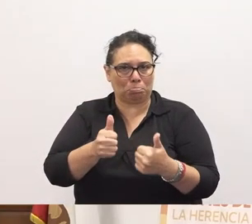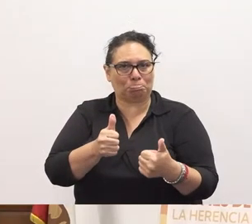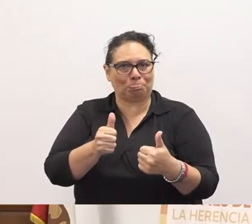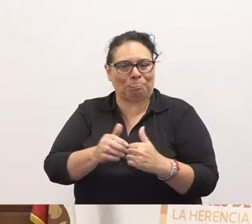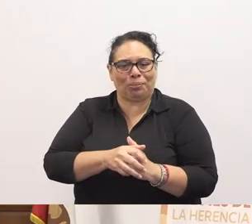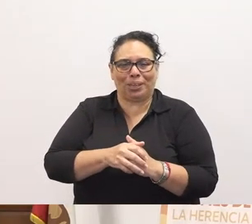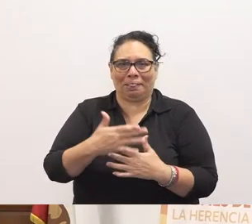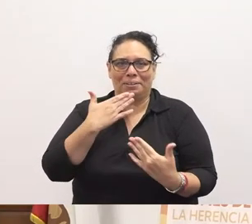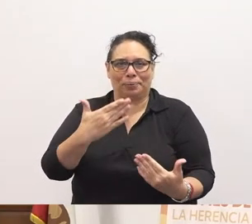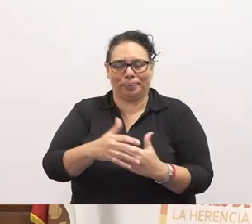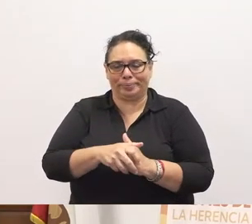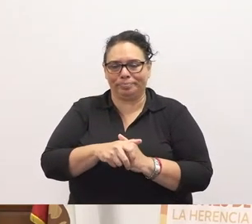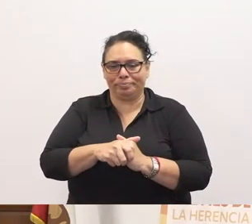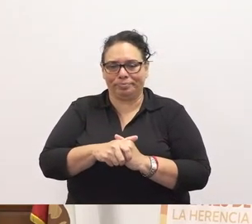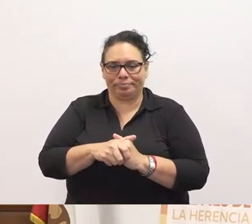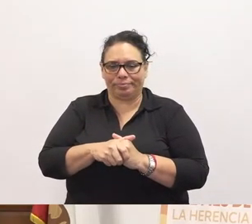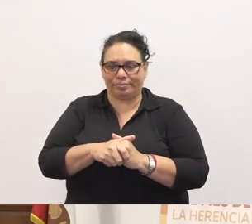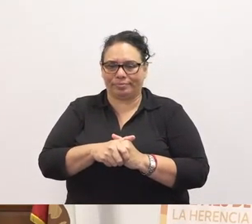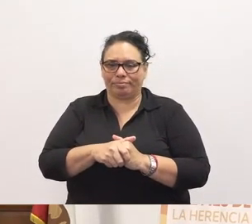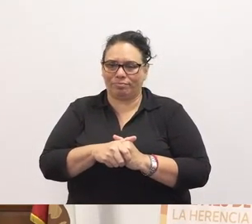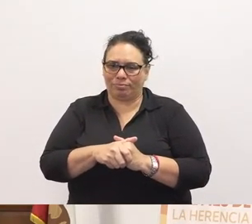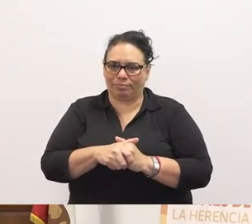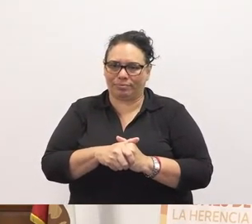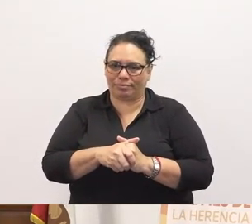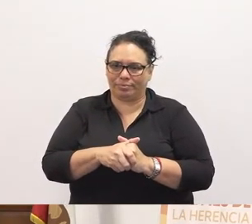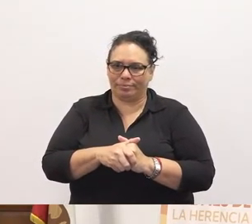Great, thank you. Thank you.